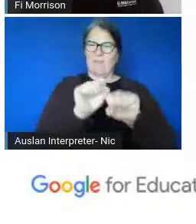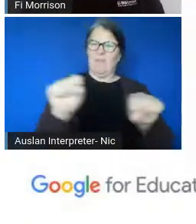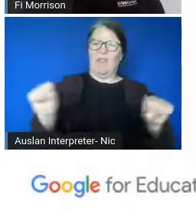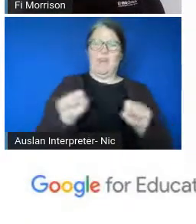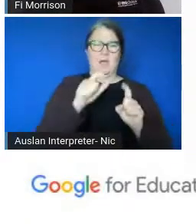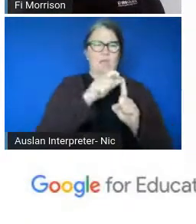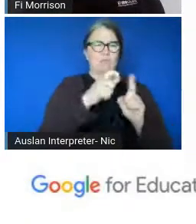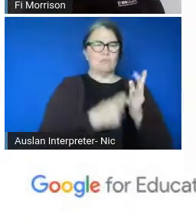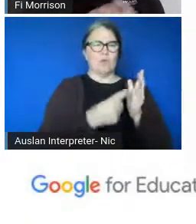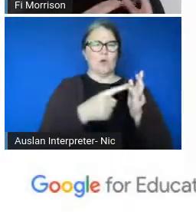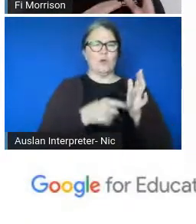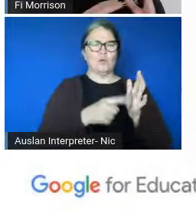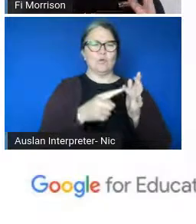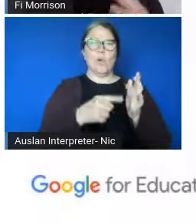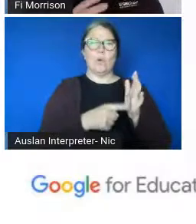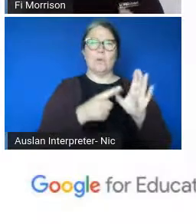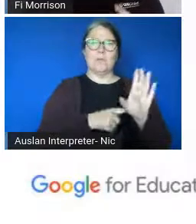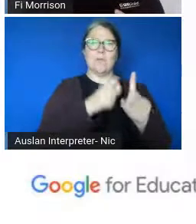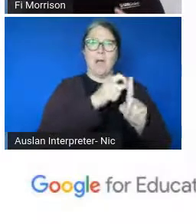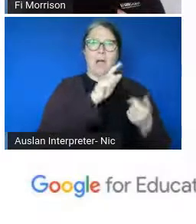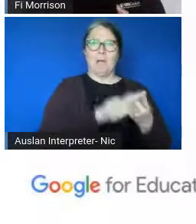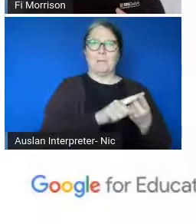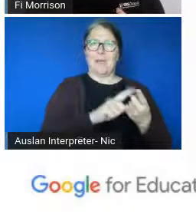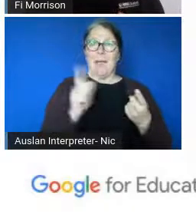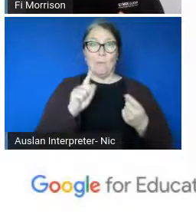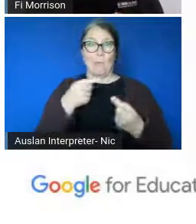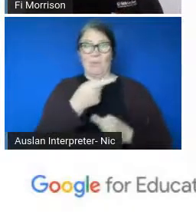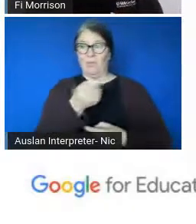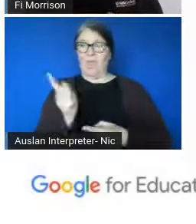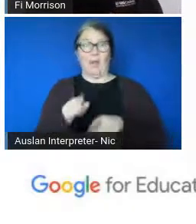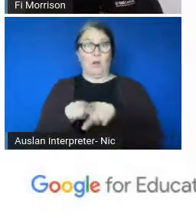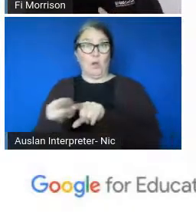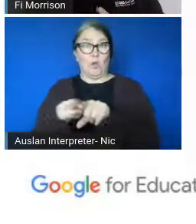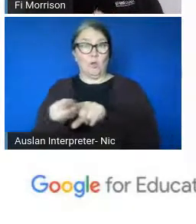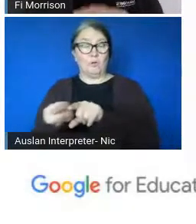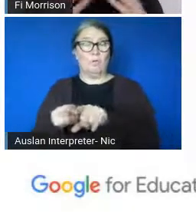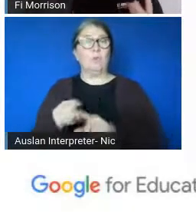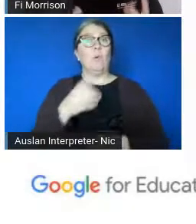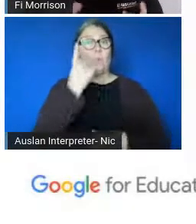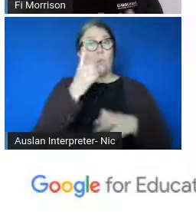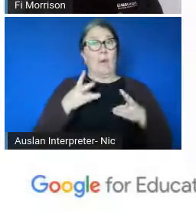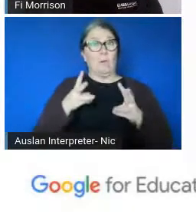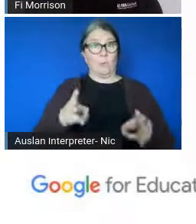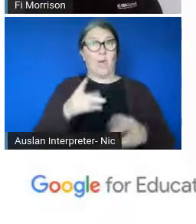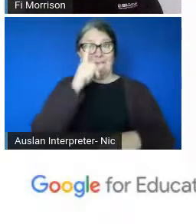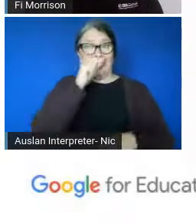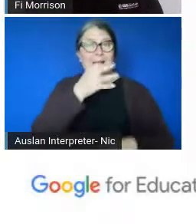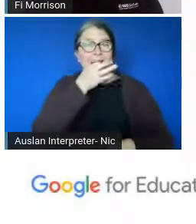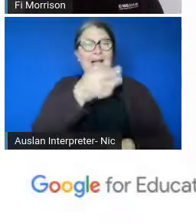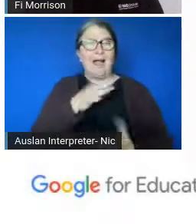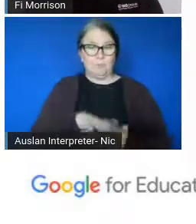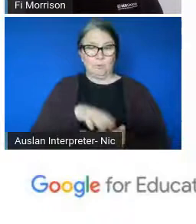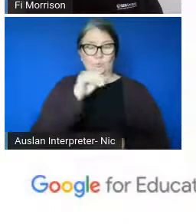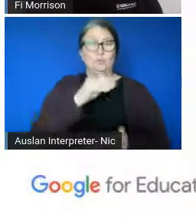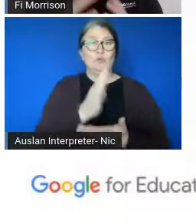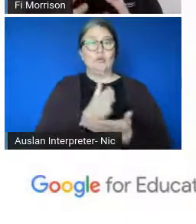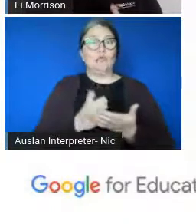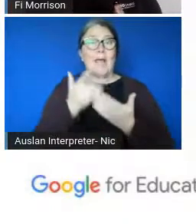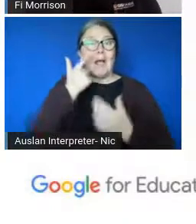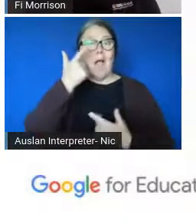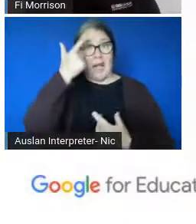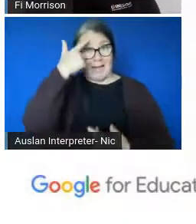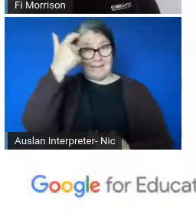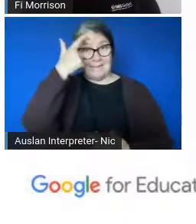process. So to show one way that you can get students to share their ideas, I'm going to quickly do a walkthrough